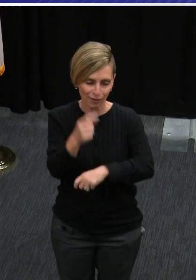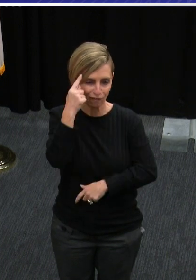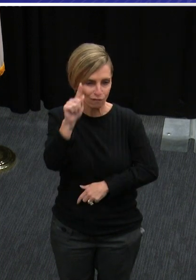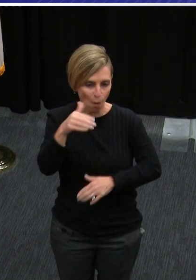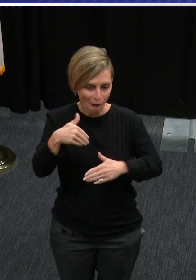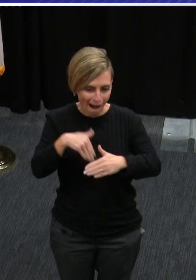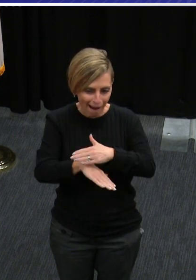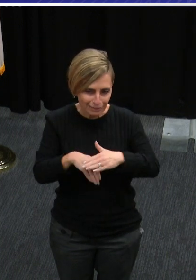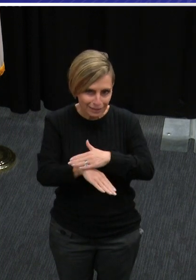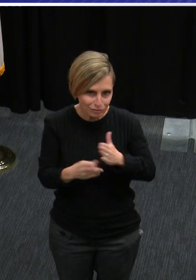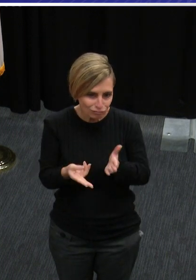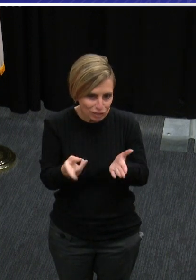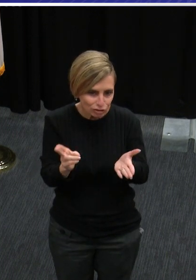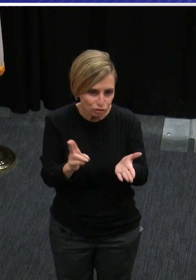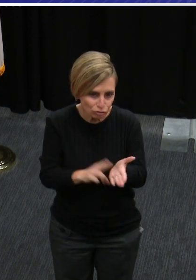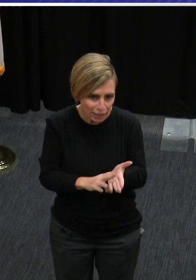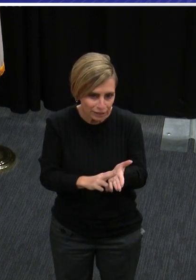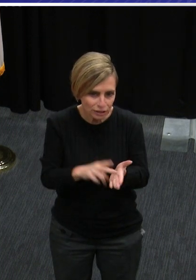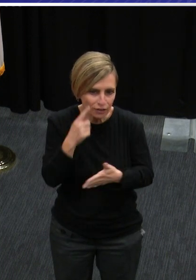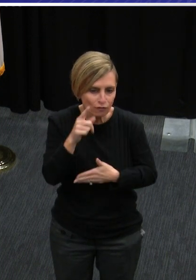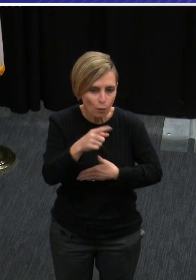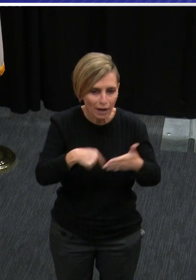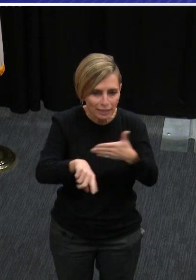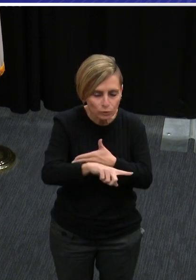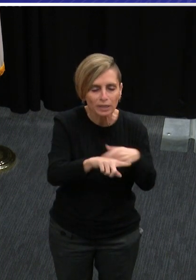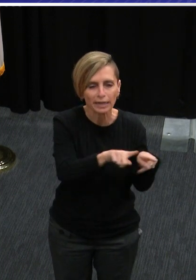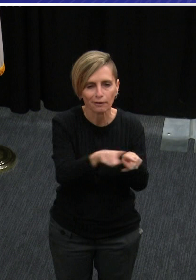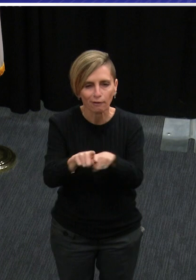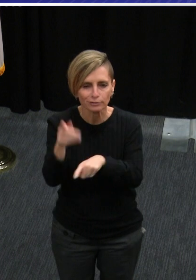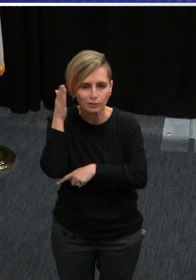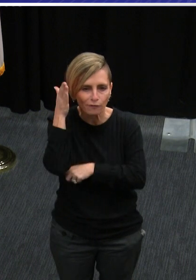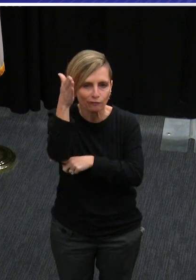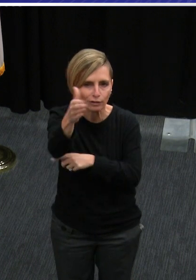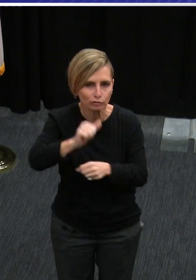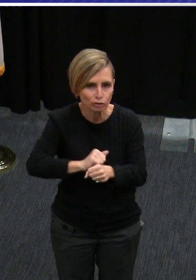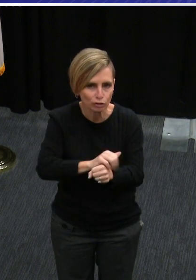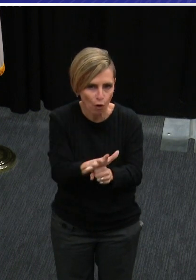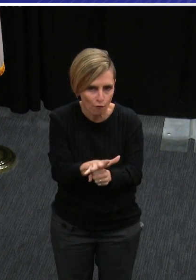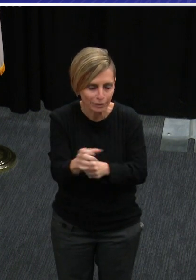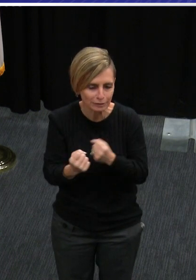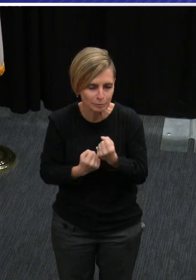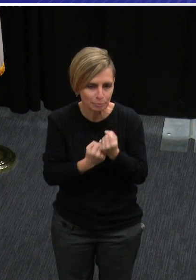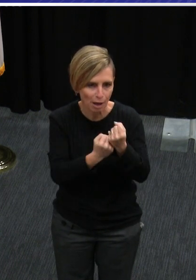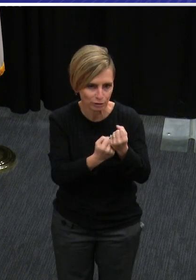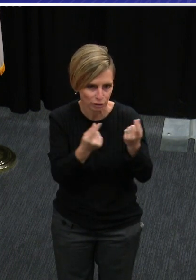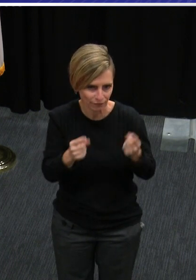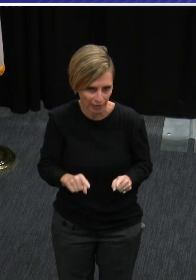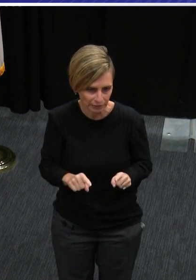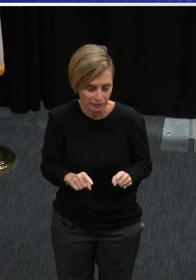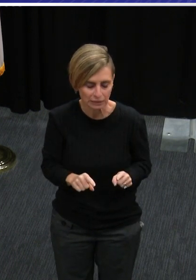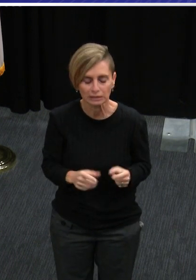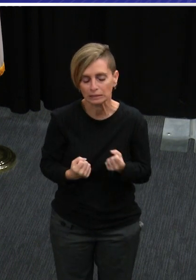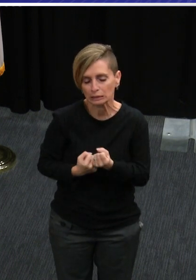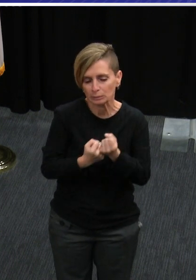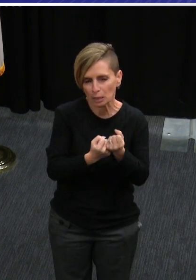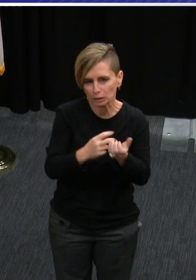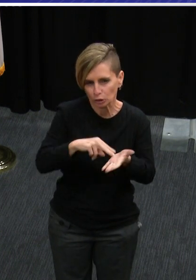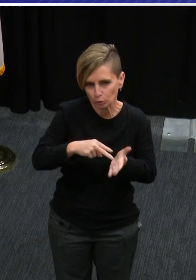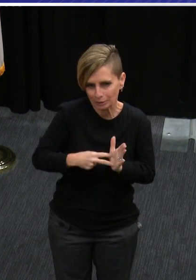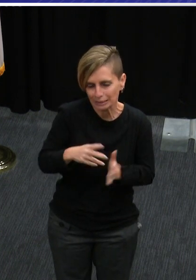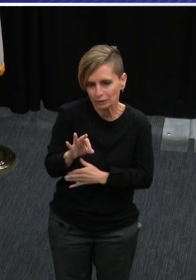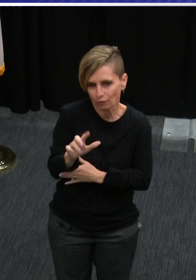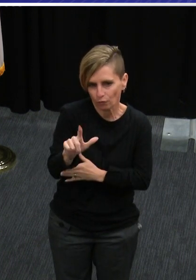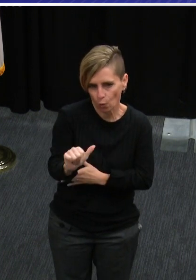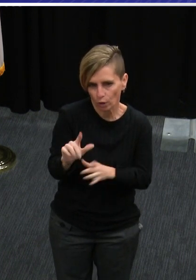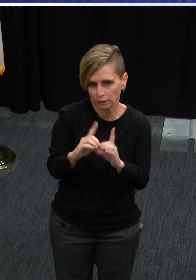week and all, again, all future COVID-sponsored events, and when I say sponsored by us at the Florida